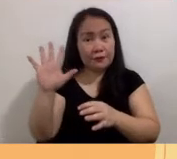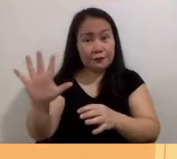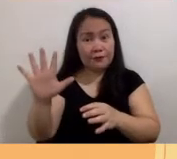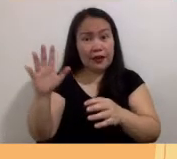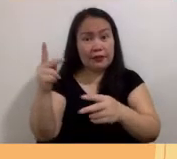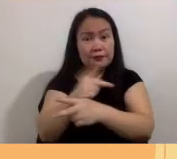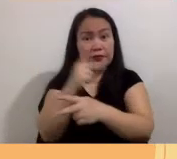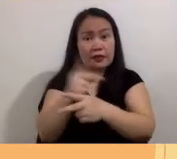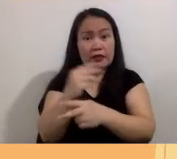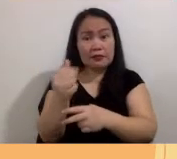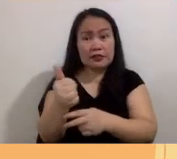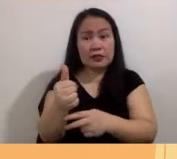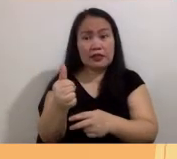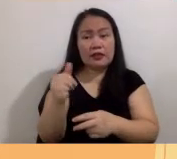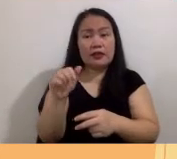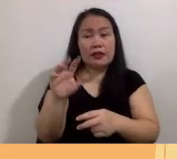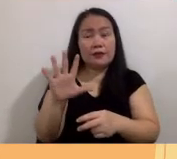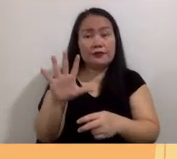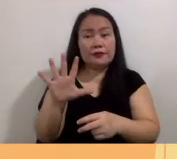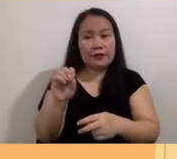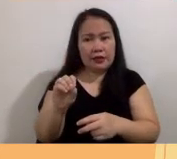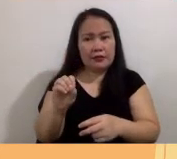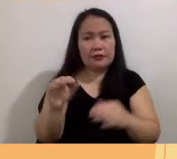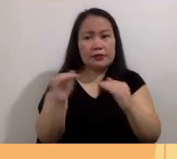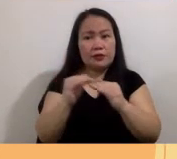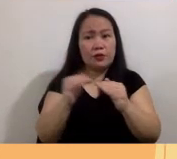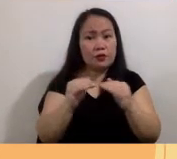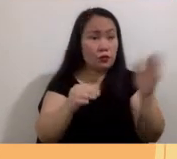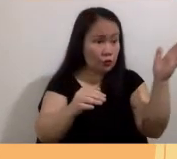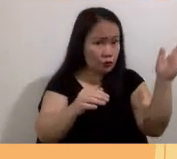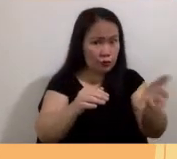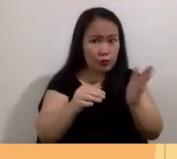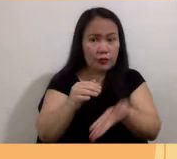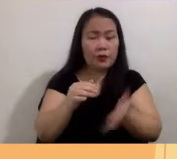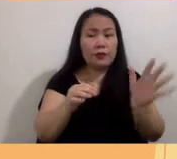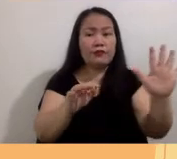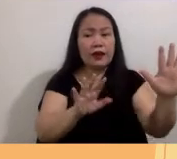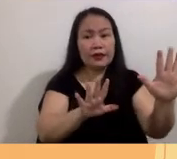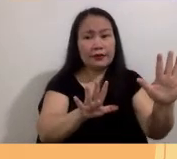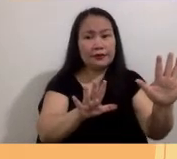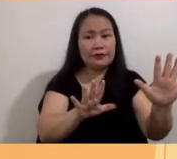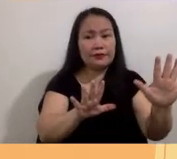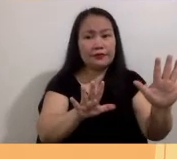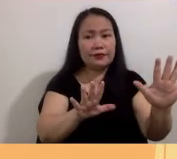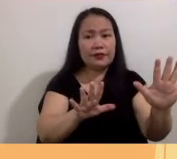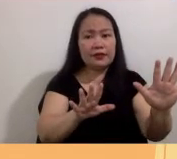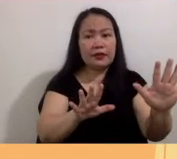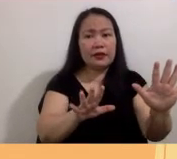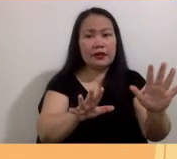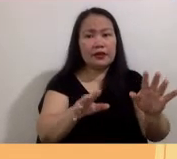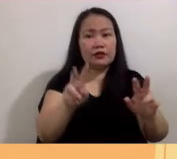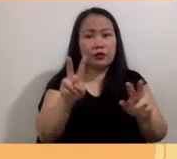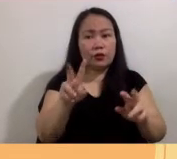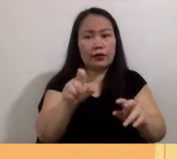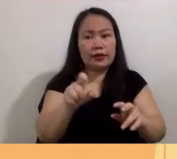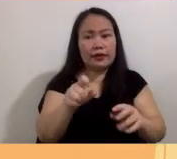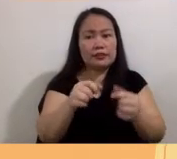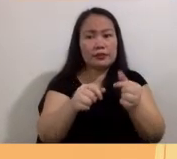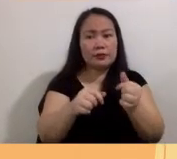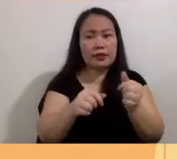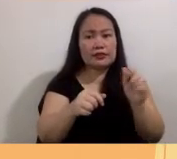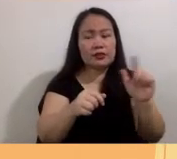and 10. So, that is 5 times 10 is equal to, since makakancel ito, so 2x